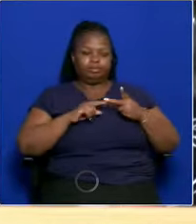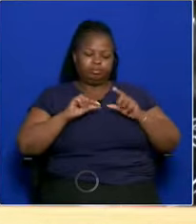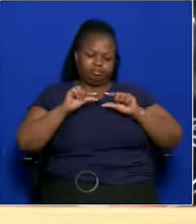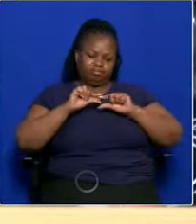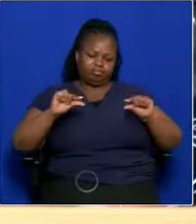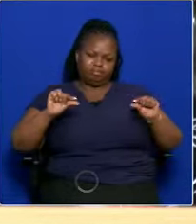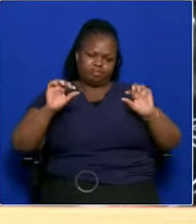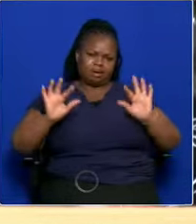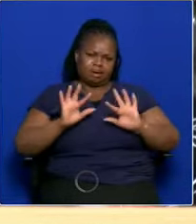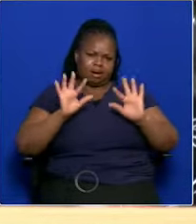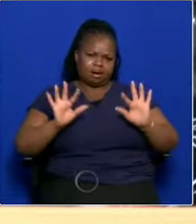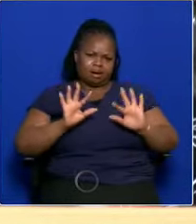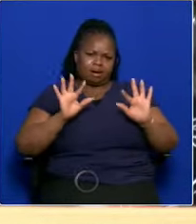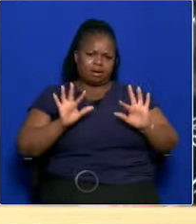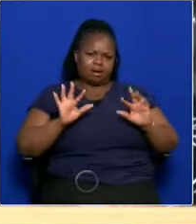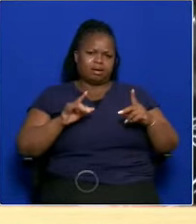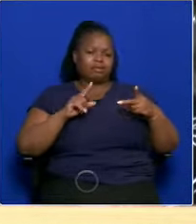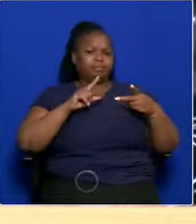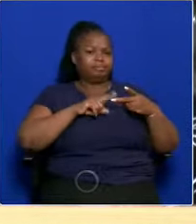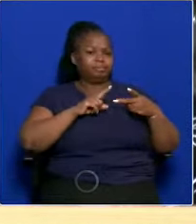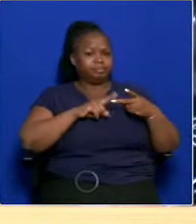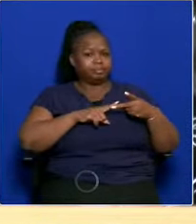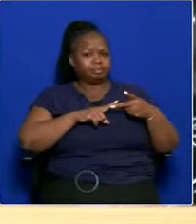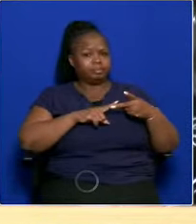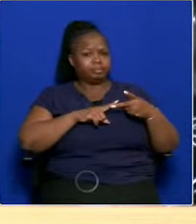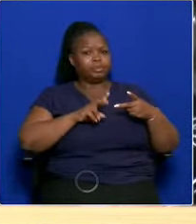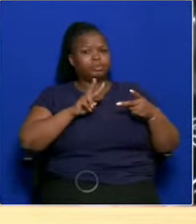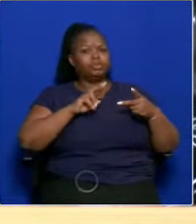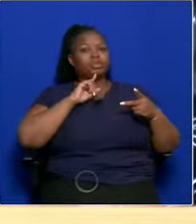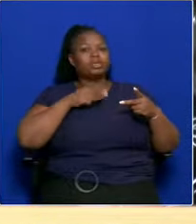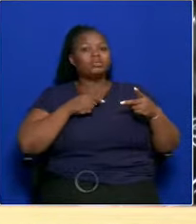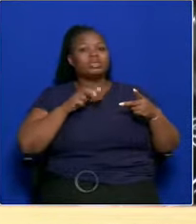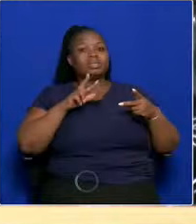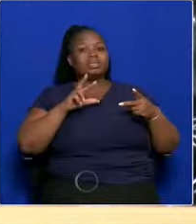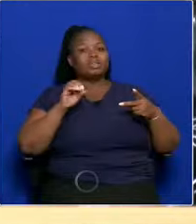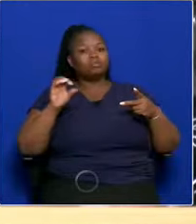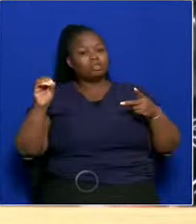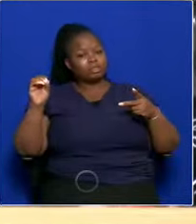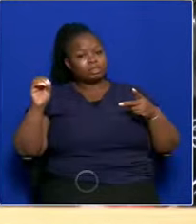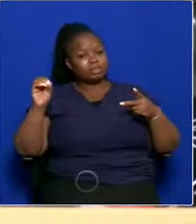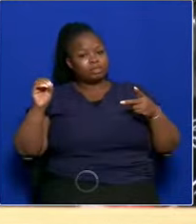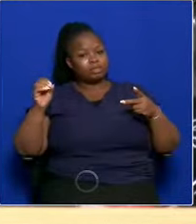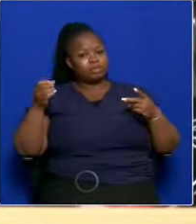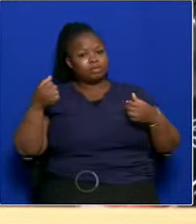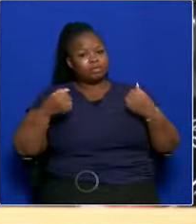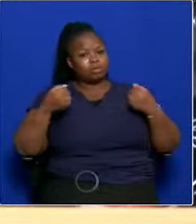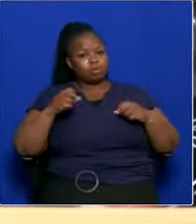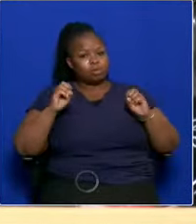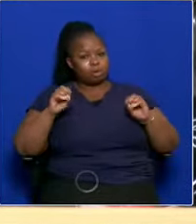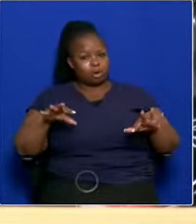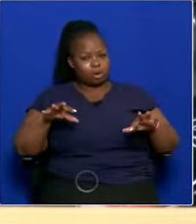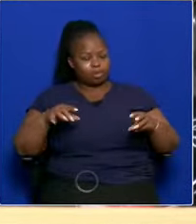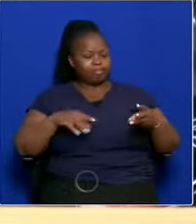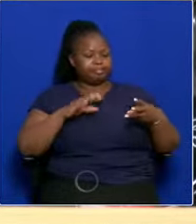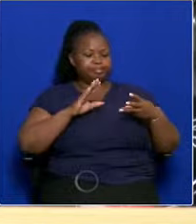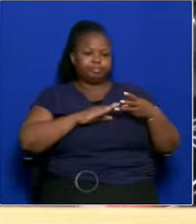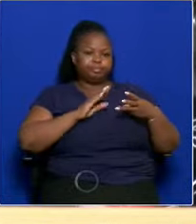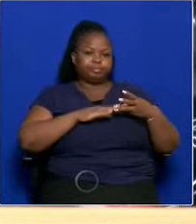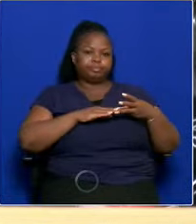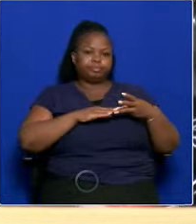a payment of 2,800 for headlights. Then you highlighted for us